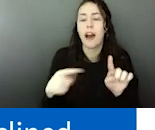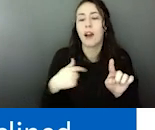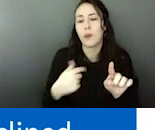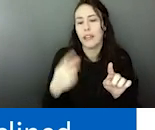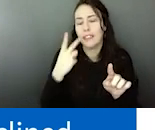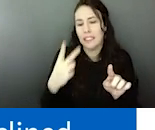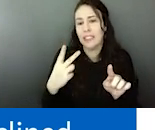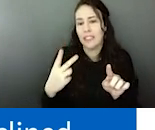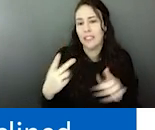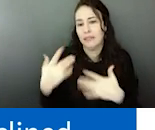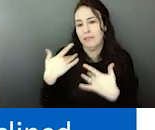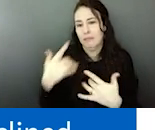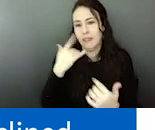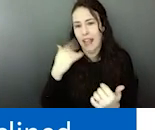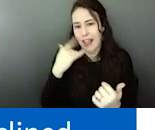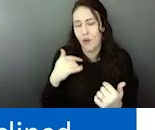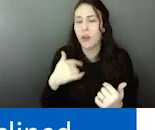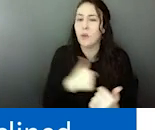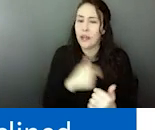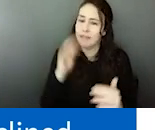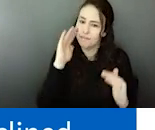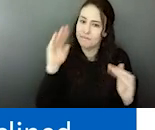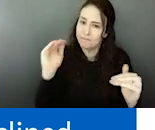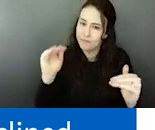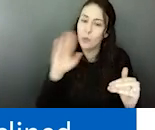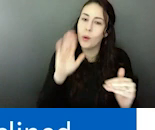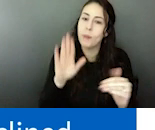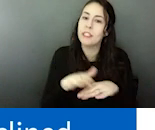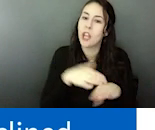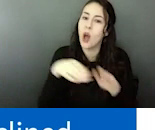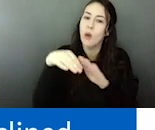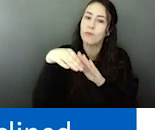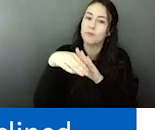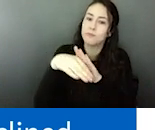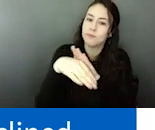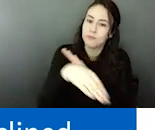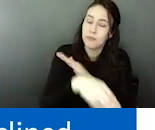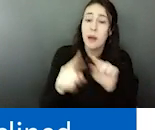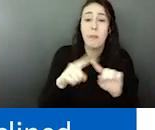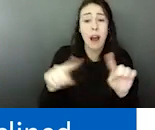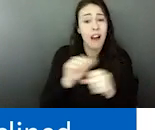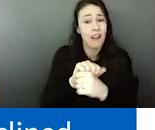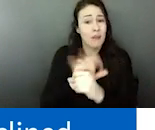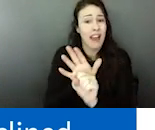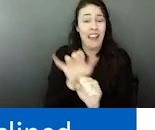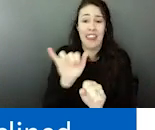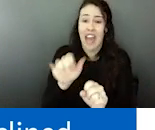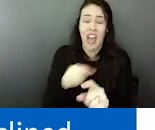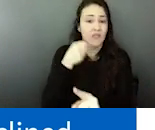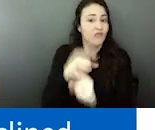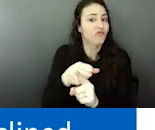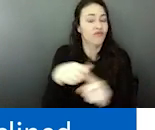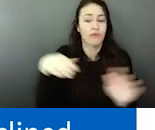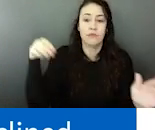was an expectation that there would continue to be a slow and steady decline. But the pandemic was a tipping point, right? It